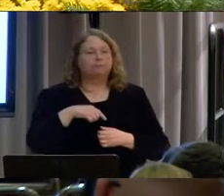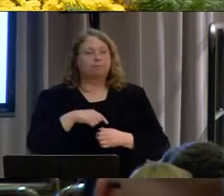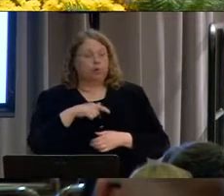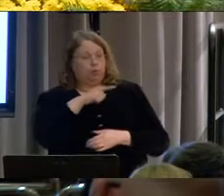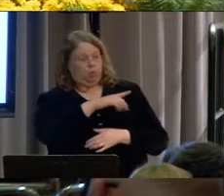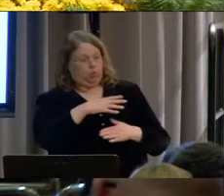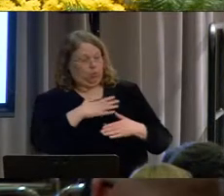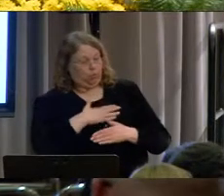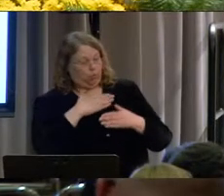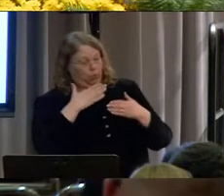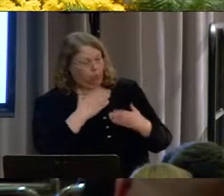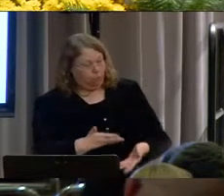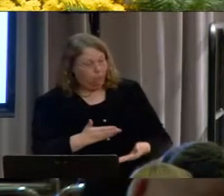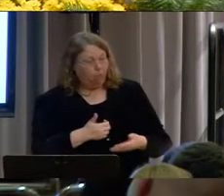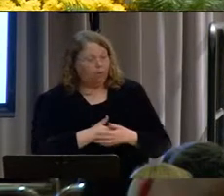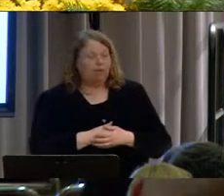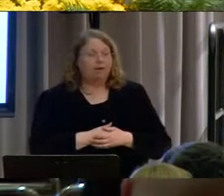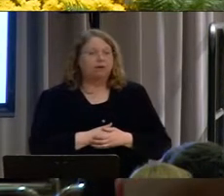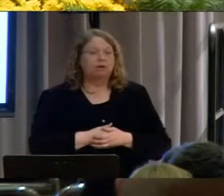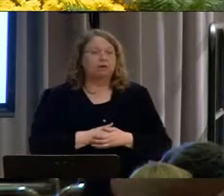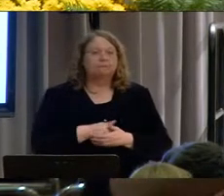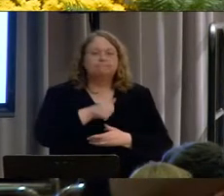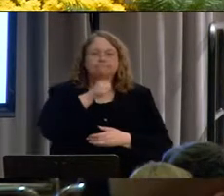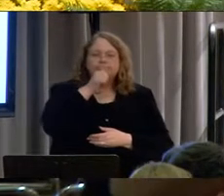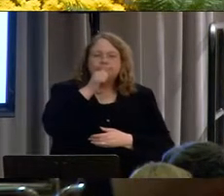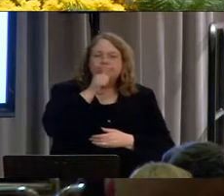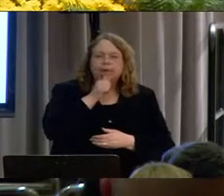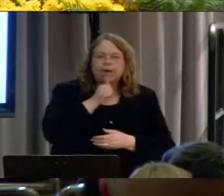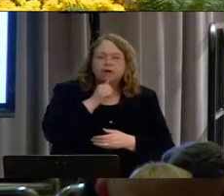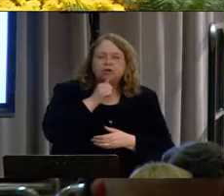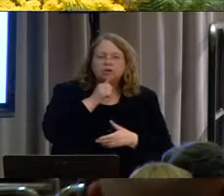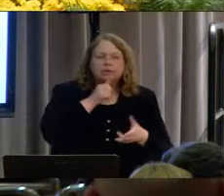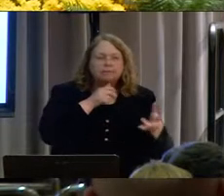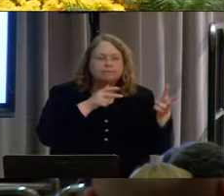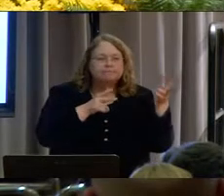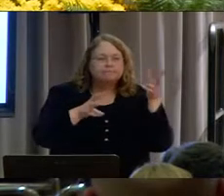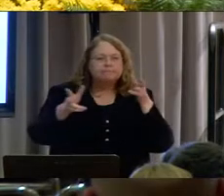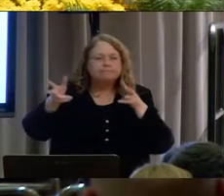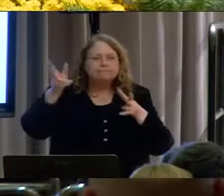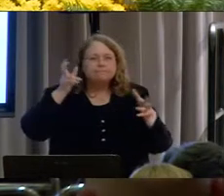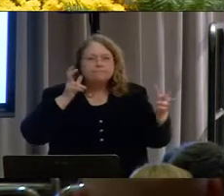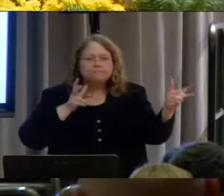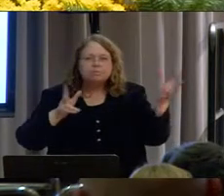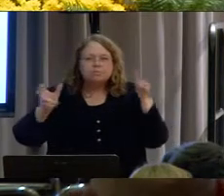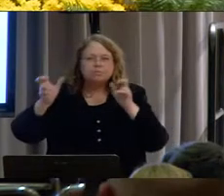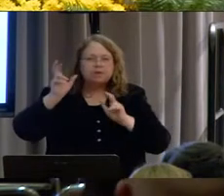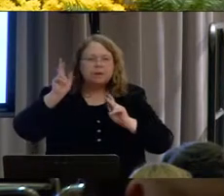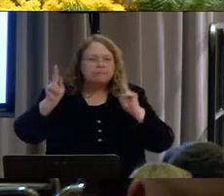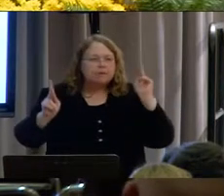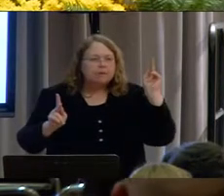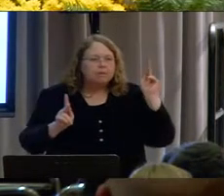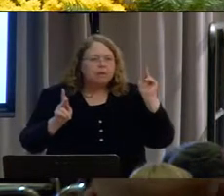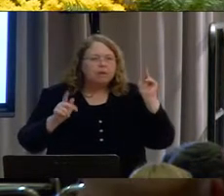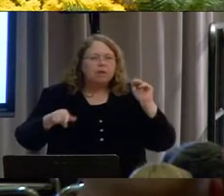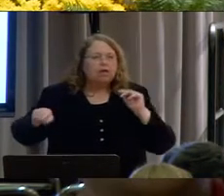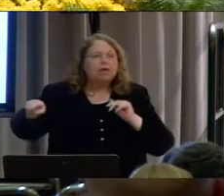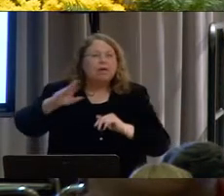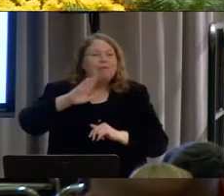your willingness to patiently listen to so many voices that have never been